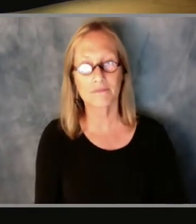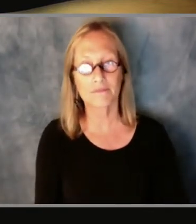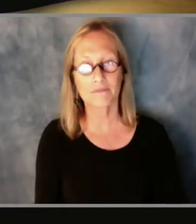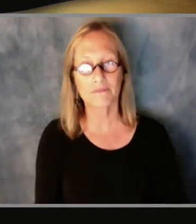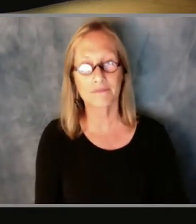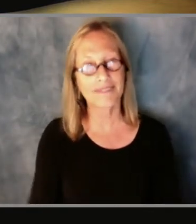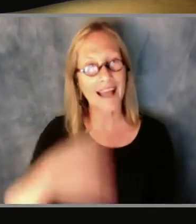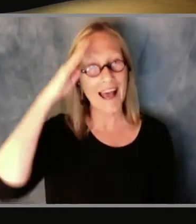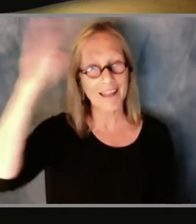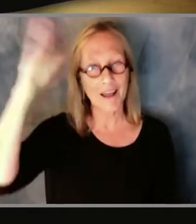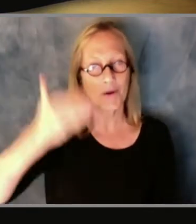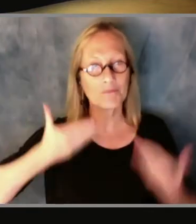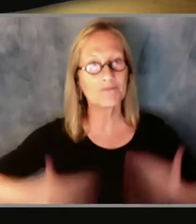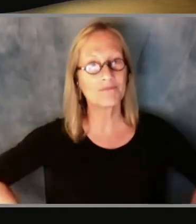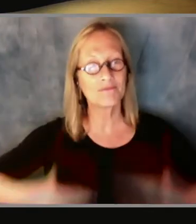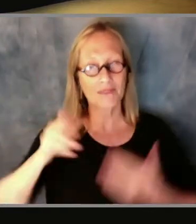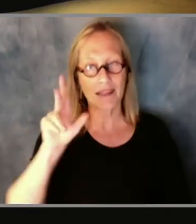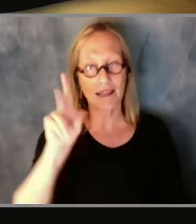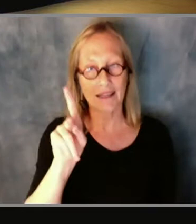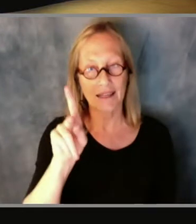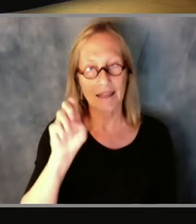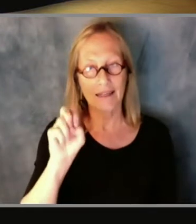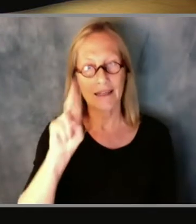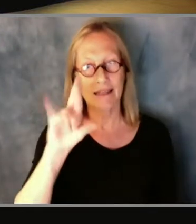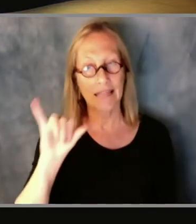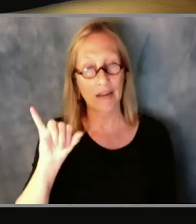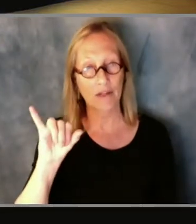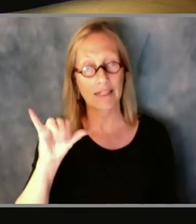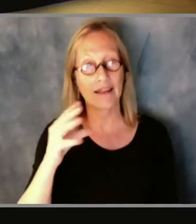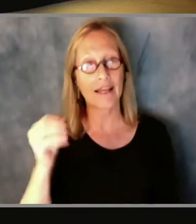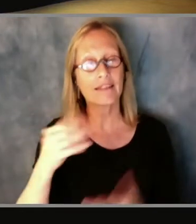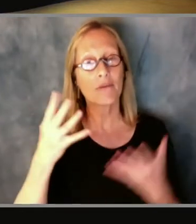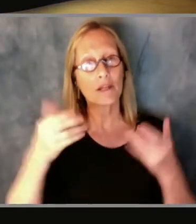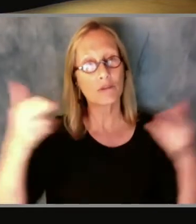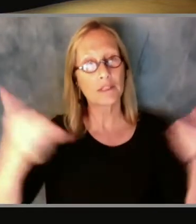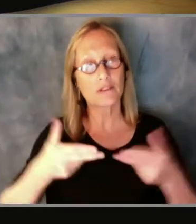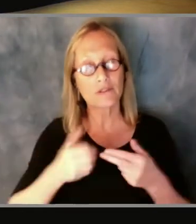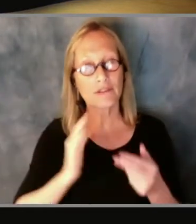Hi, my name is Carrie, and I'd like to introduce our Executive Director,